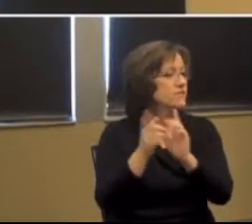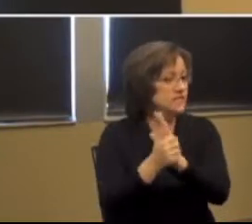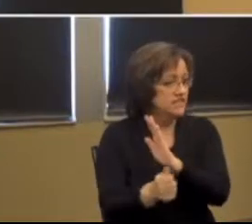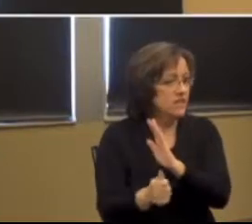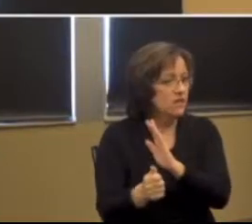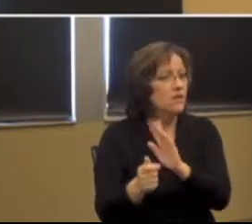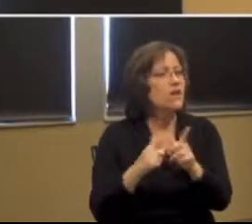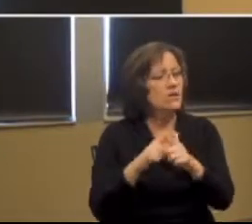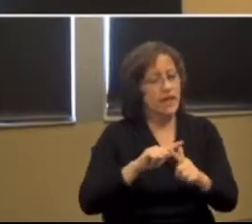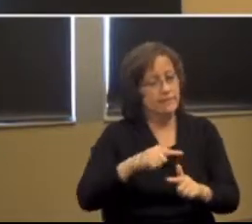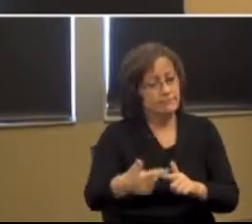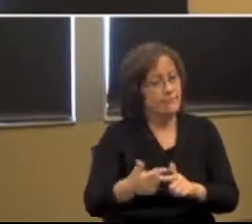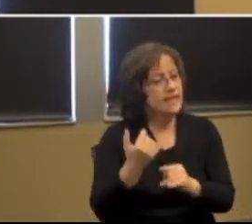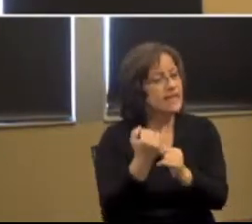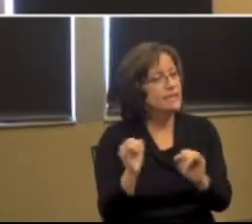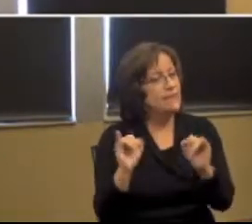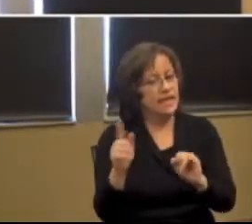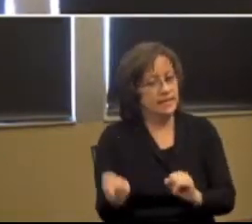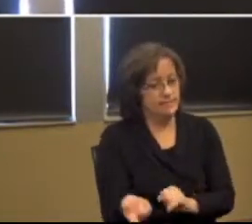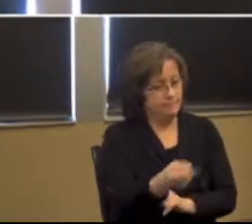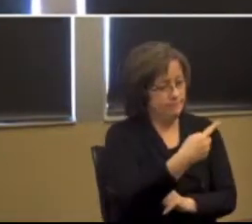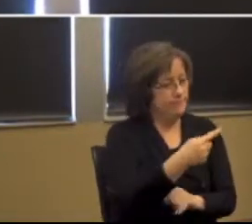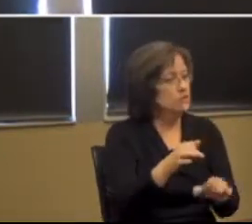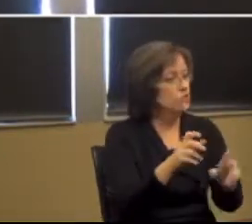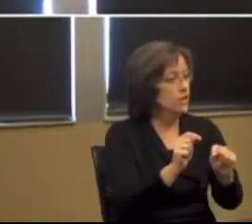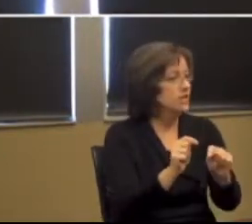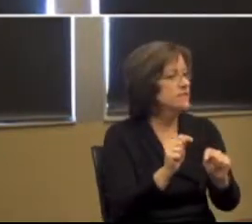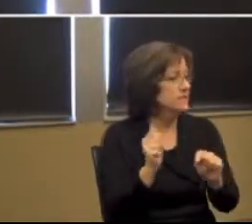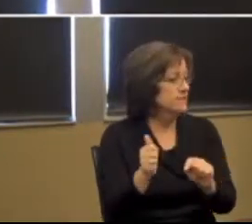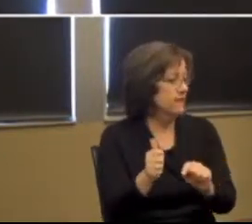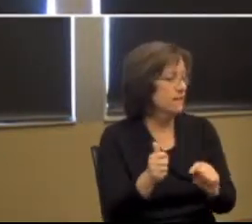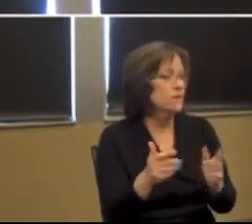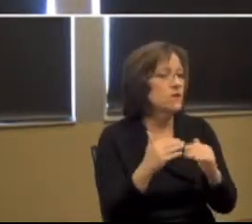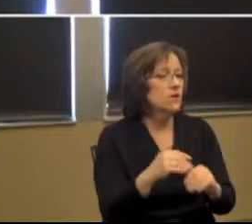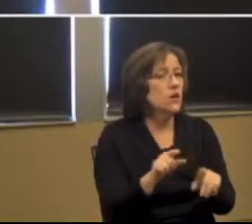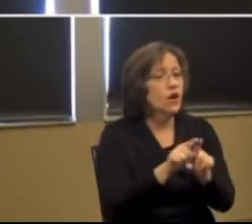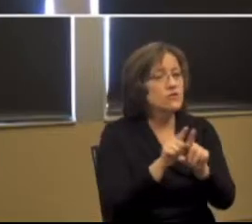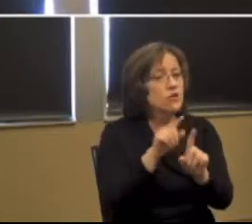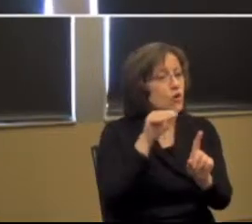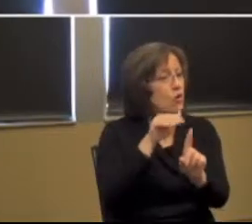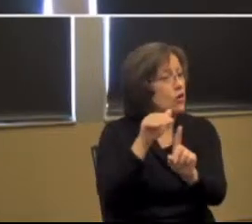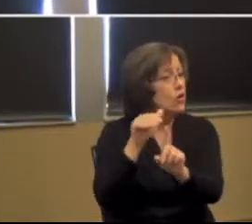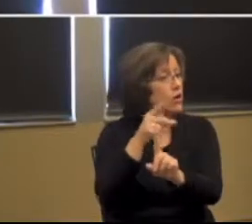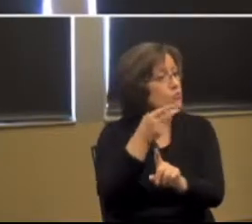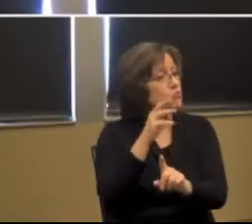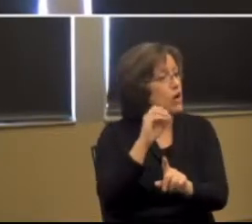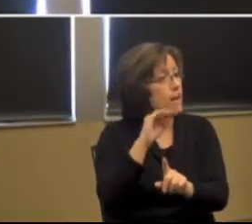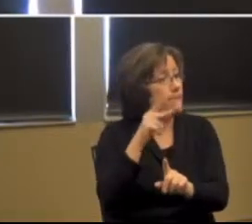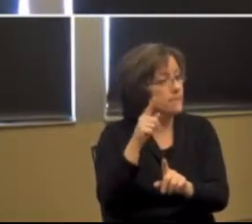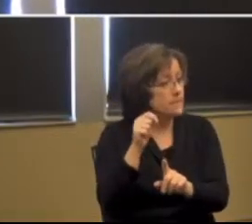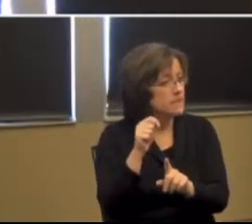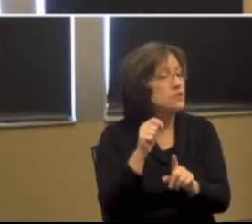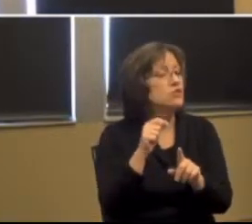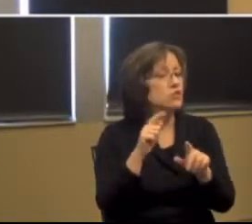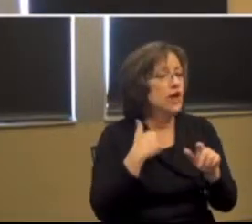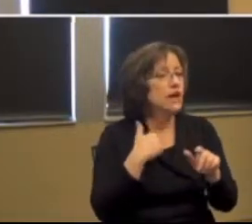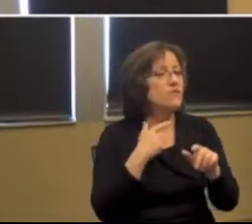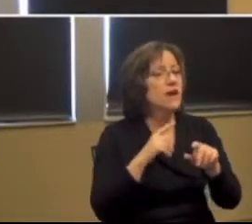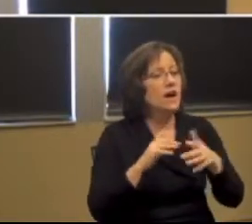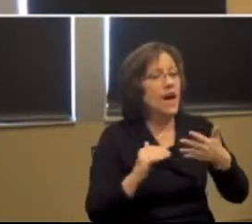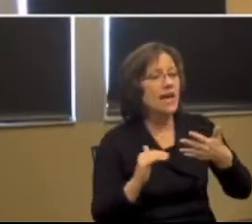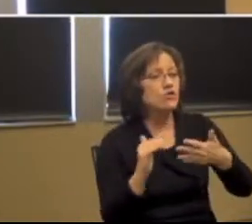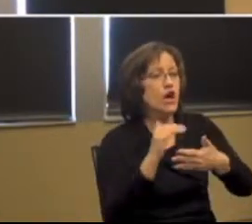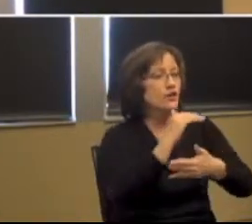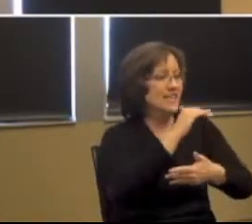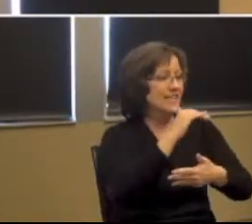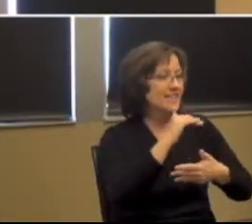You also want to make sure your prompting levels, that you have a definite hierarchy of prompts that you're using, and that you're